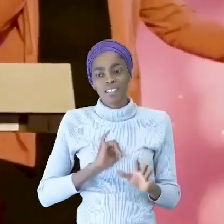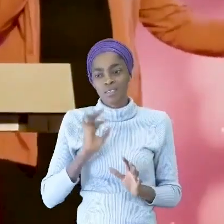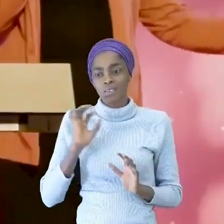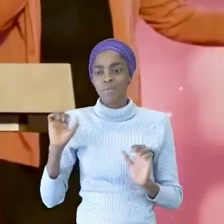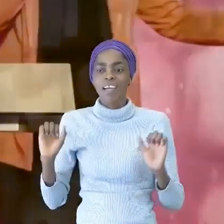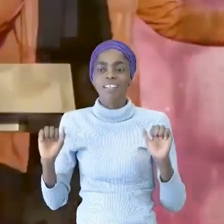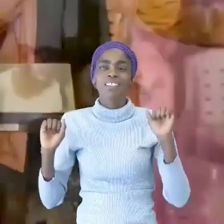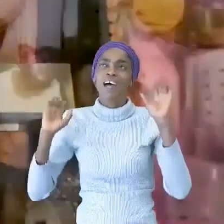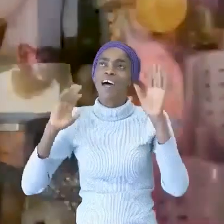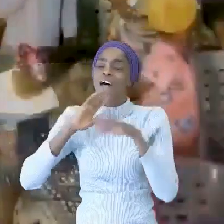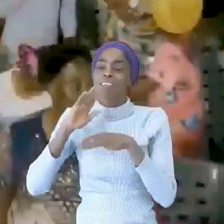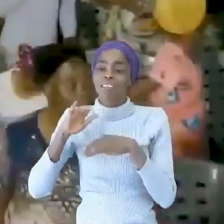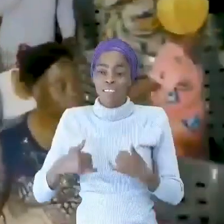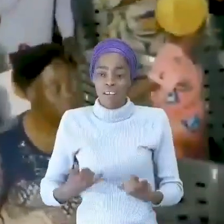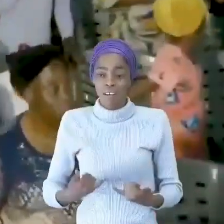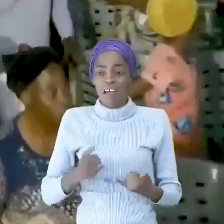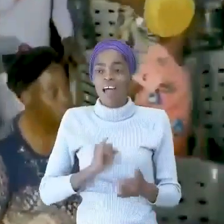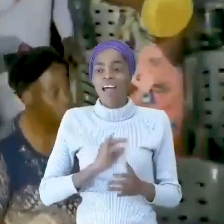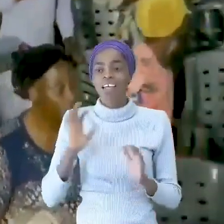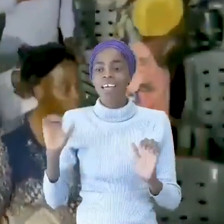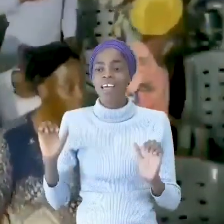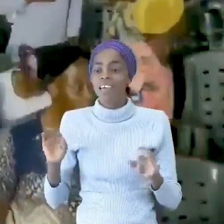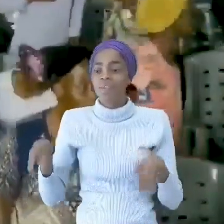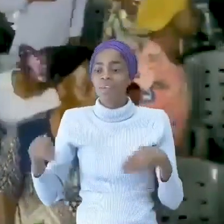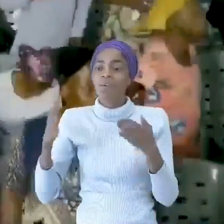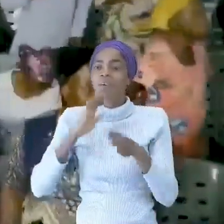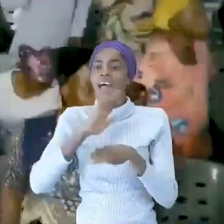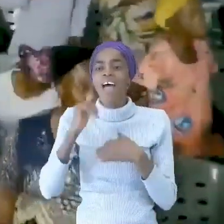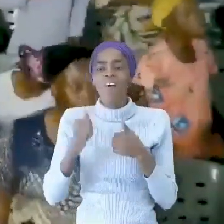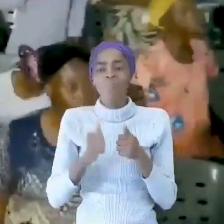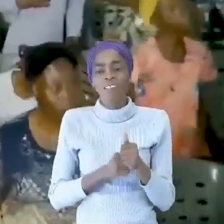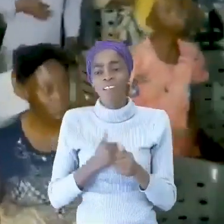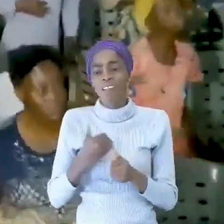I surrender now. I give you